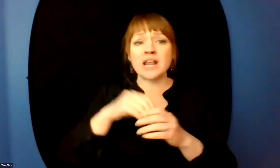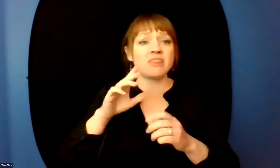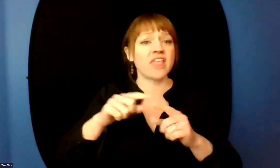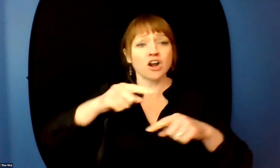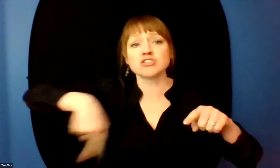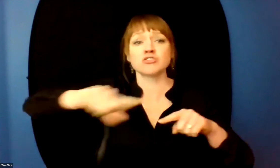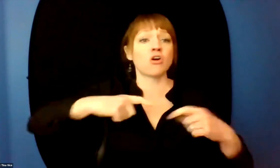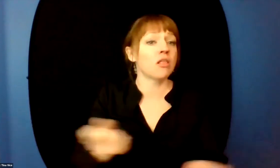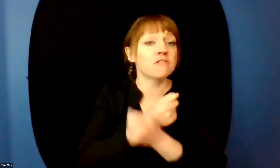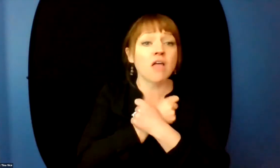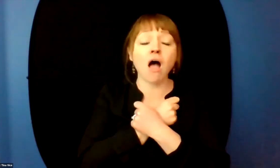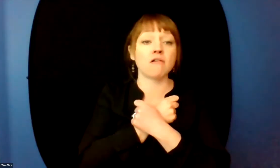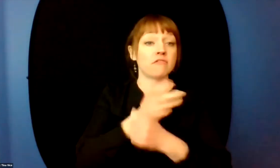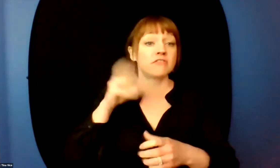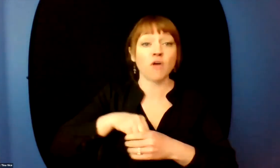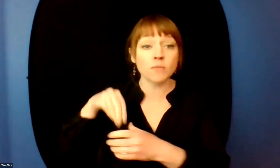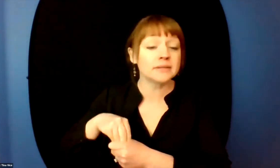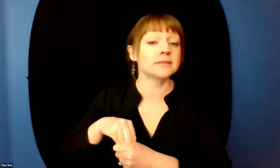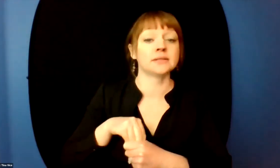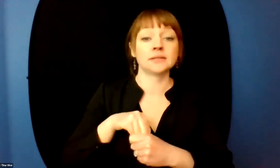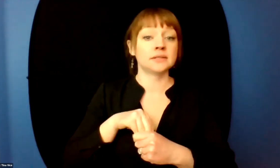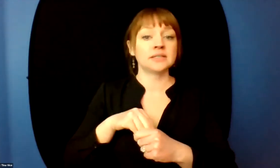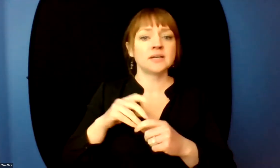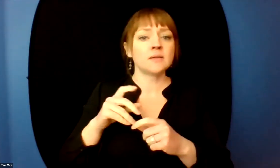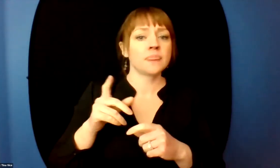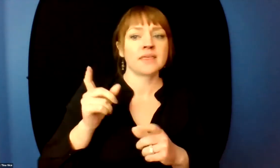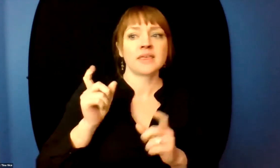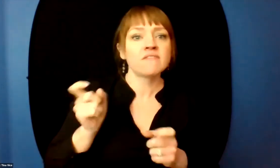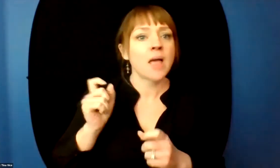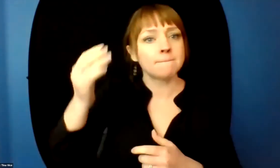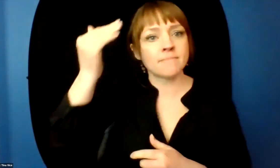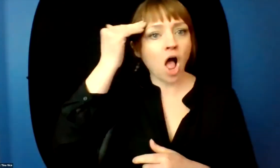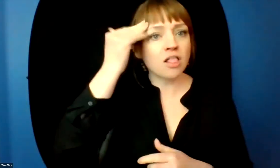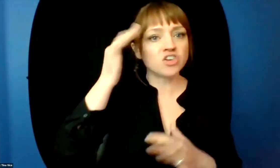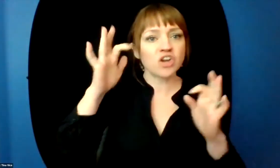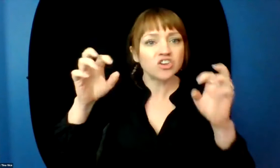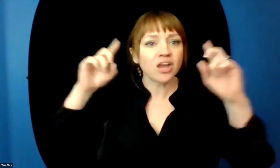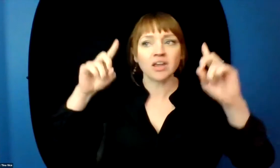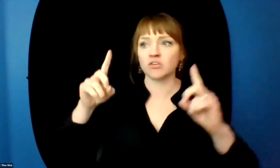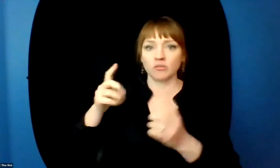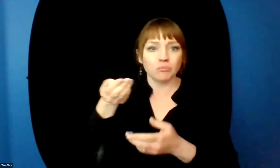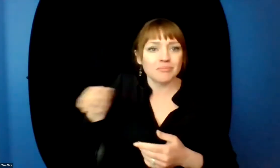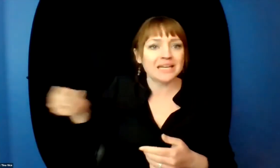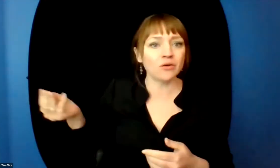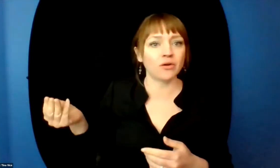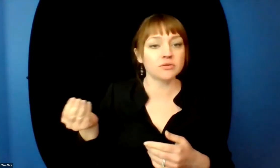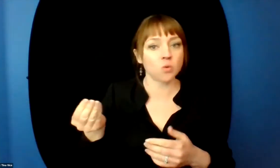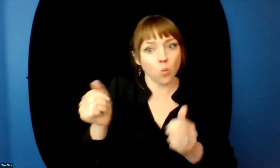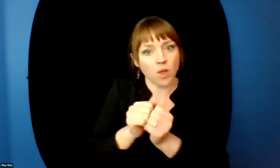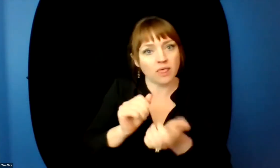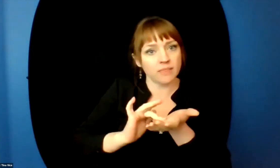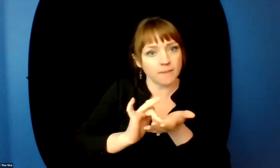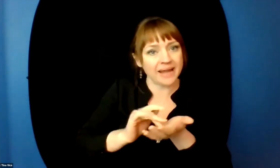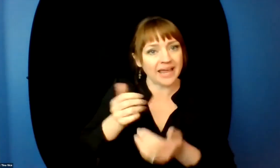our participants, equip them with the knowledge, with the education, and with the materials, which is the naloxone. We've